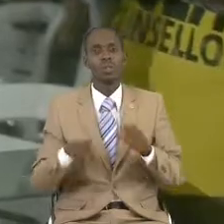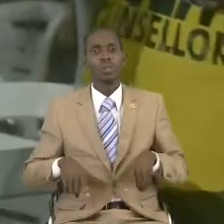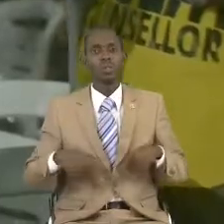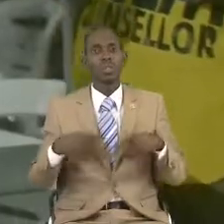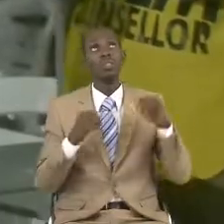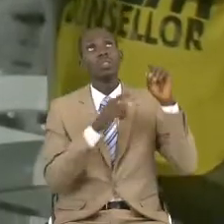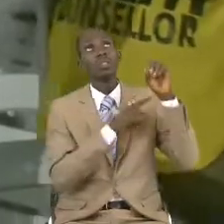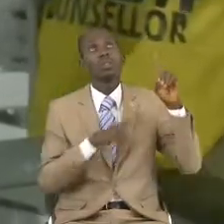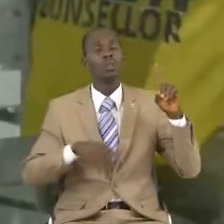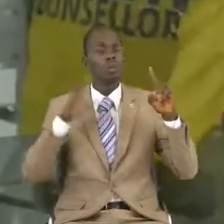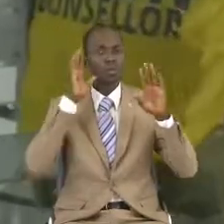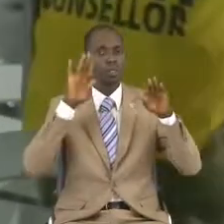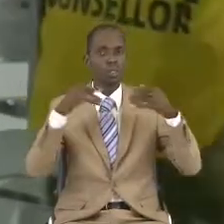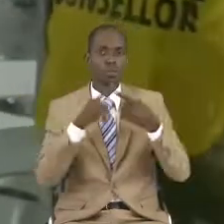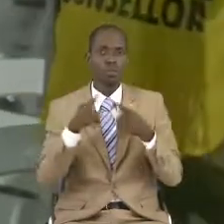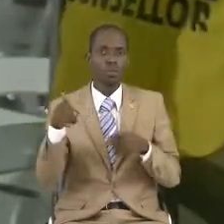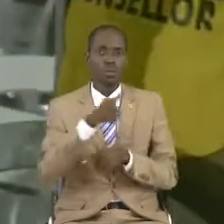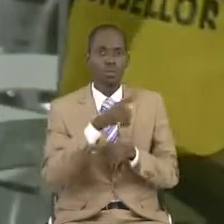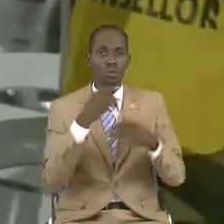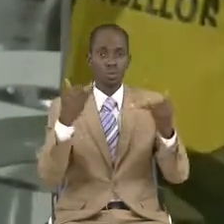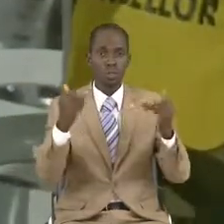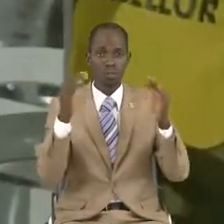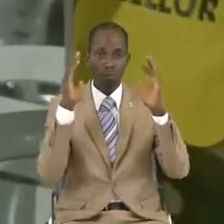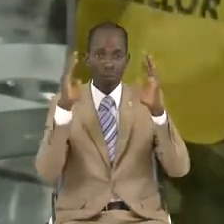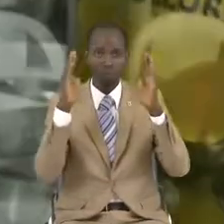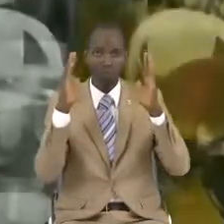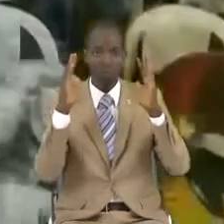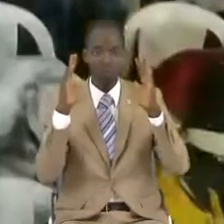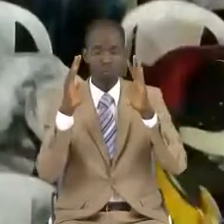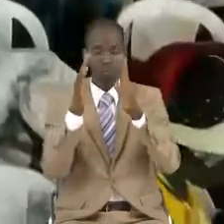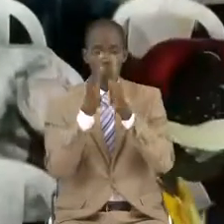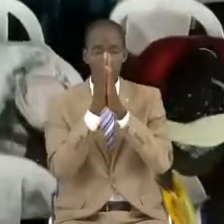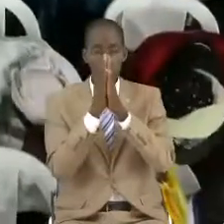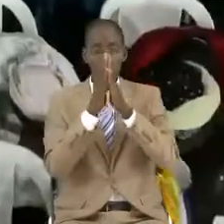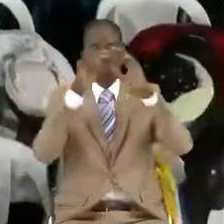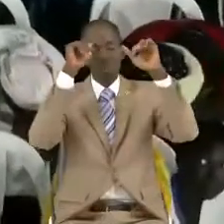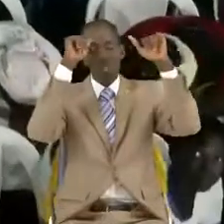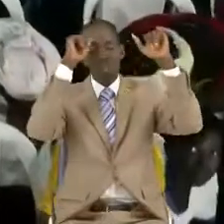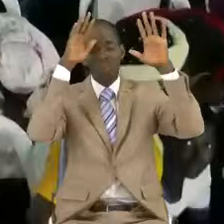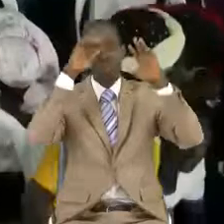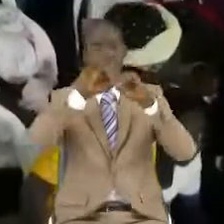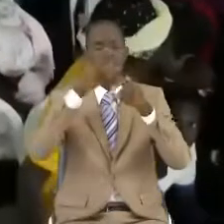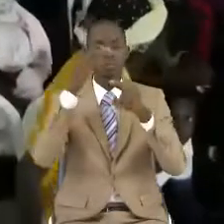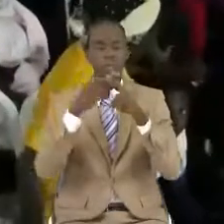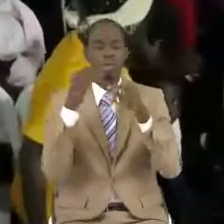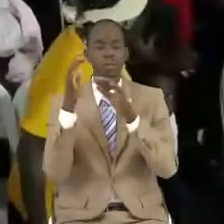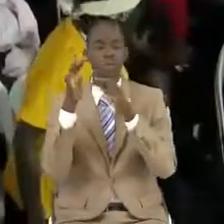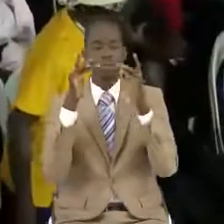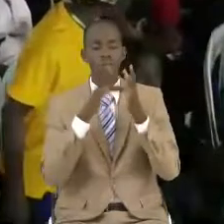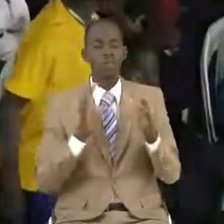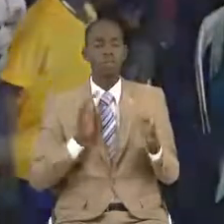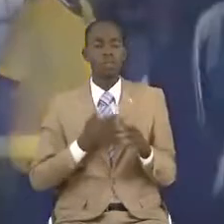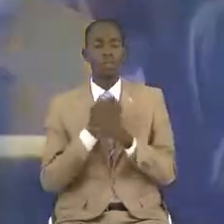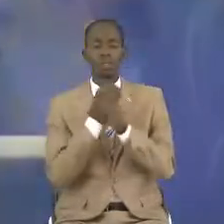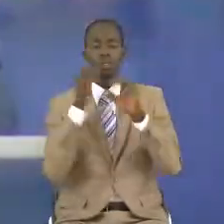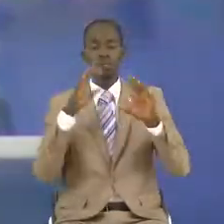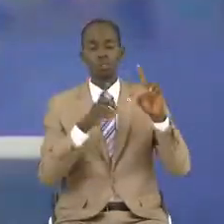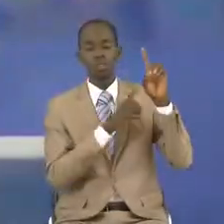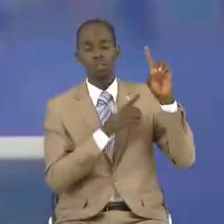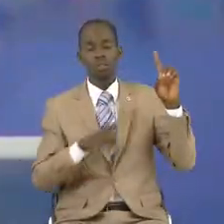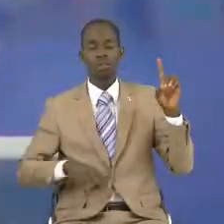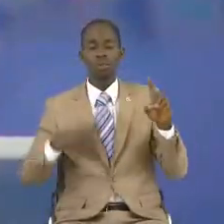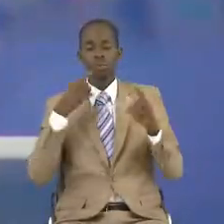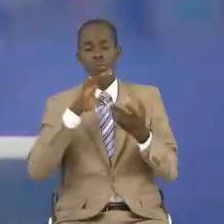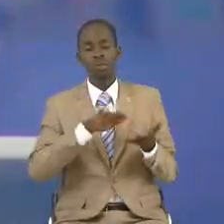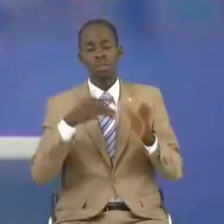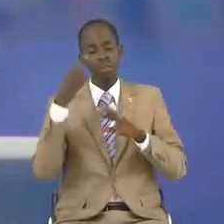unto you father in the name of jesus our savior lord who died for us on the cross